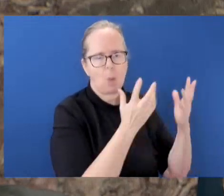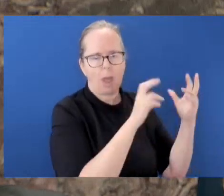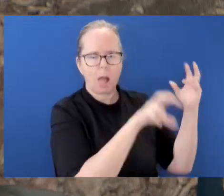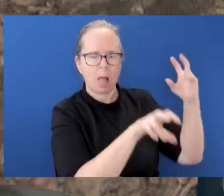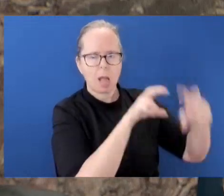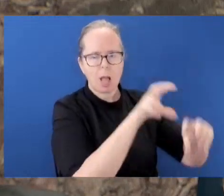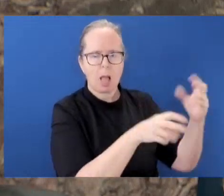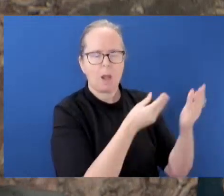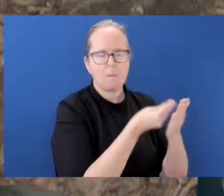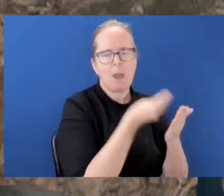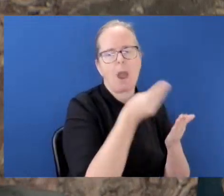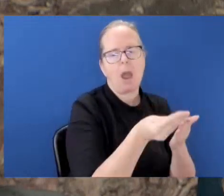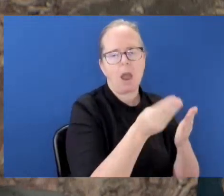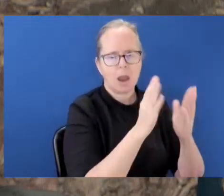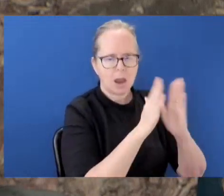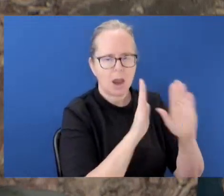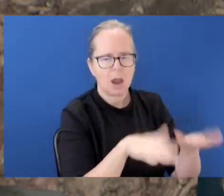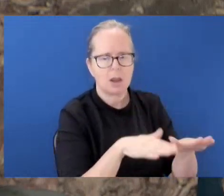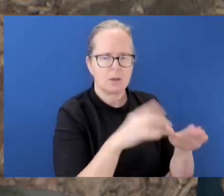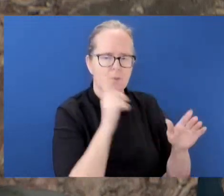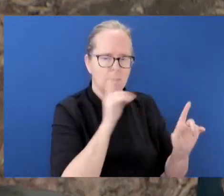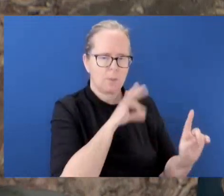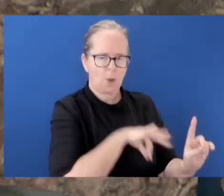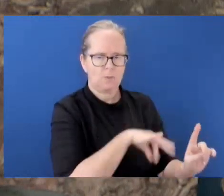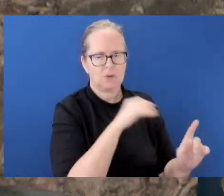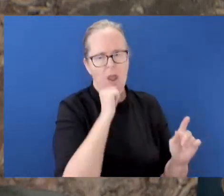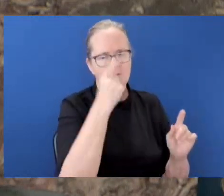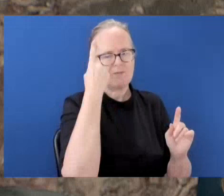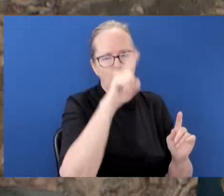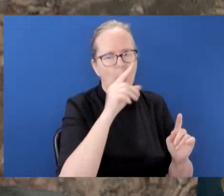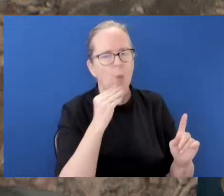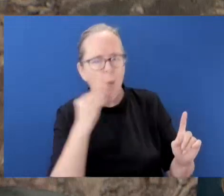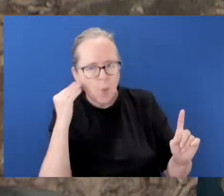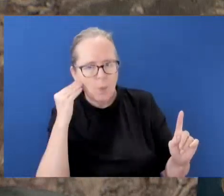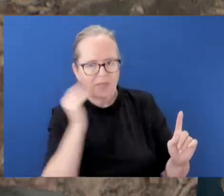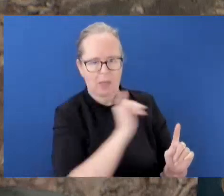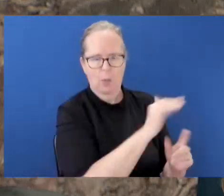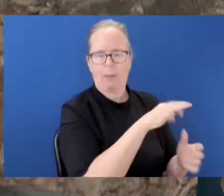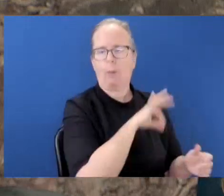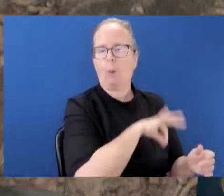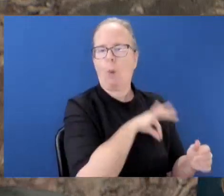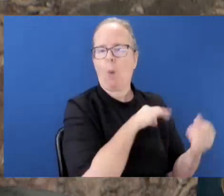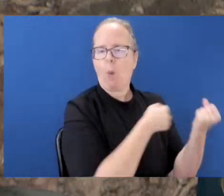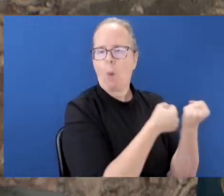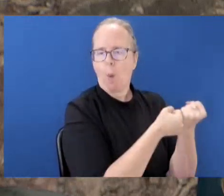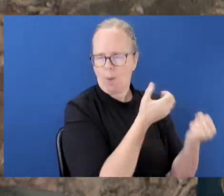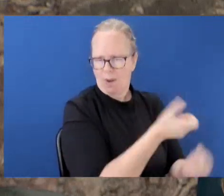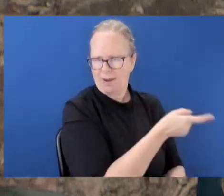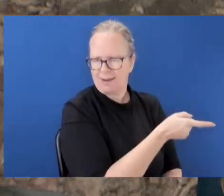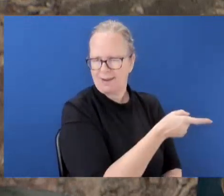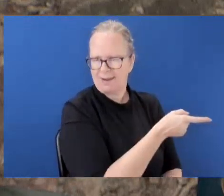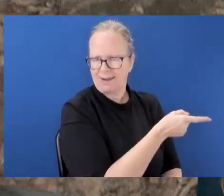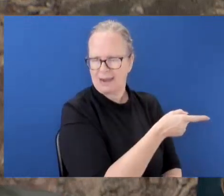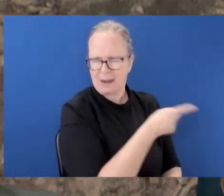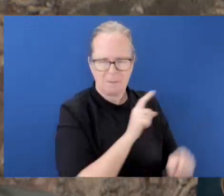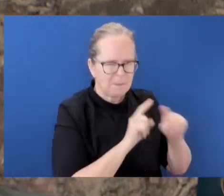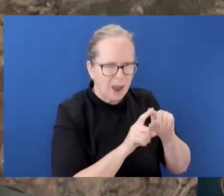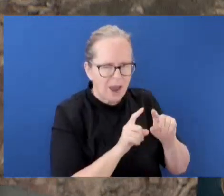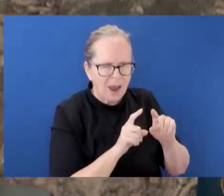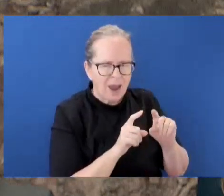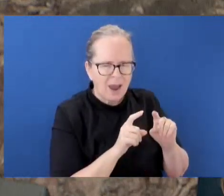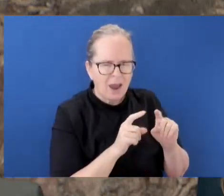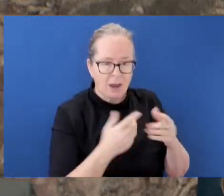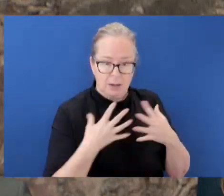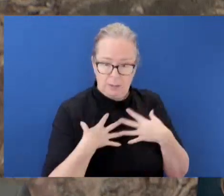tax increase on big corporations and the 2% of the people in this province that can afford it. That's who the tax increase is for. We are